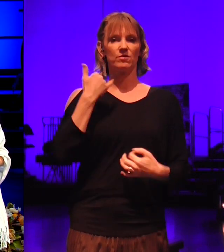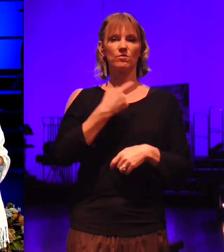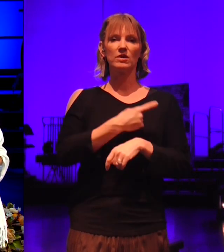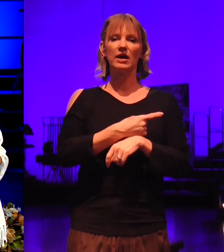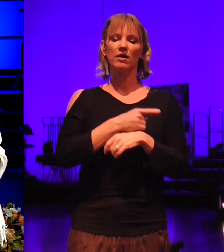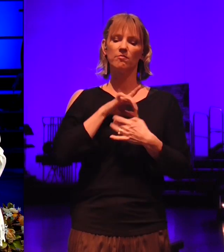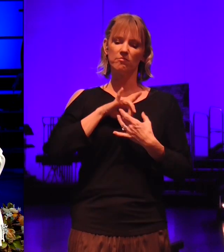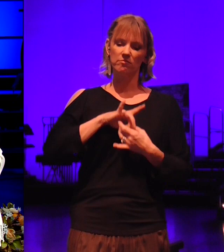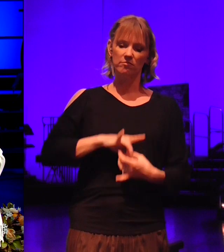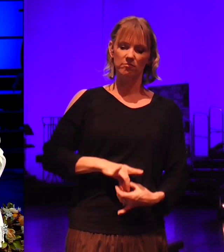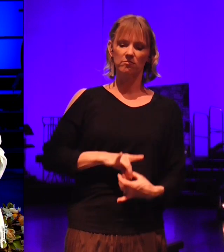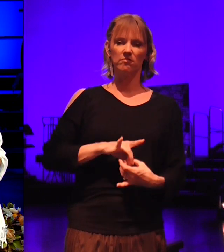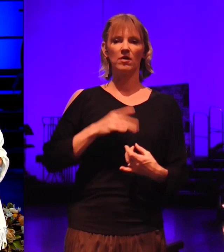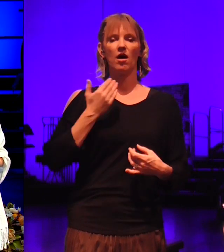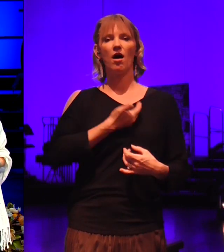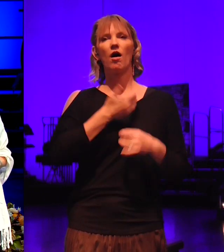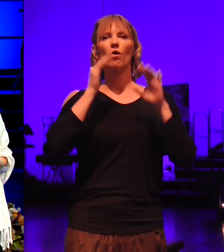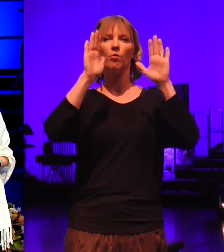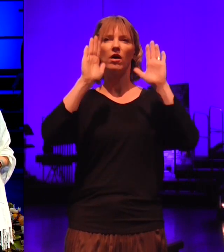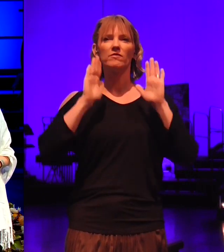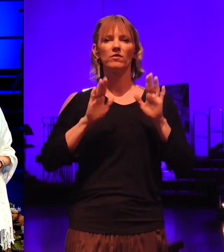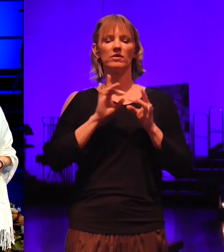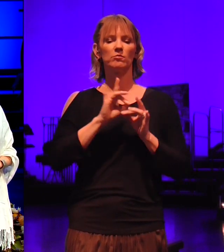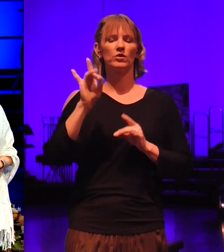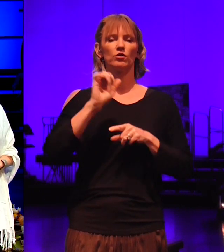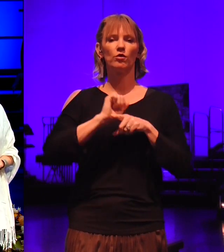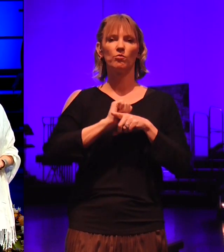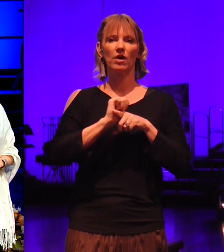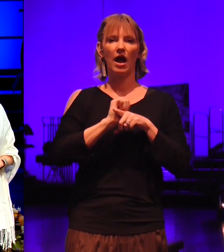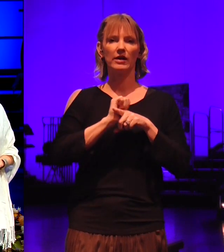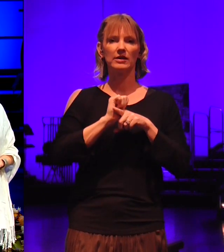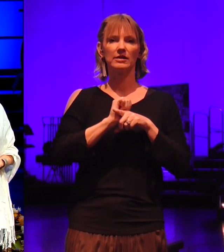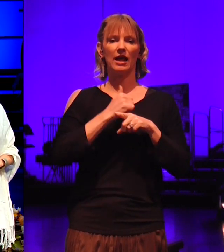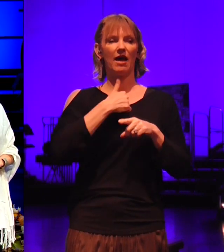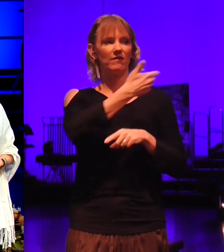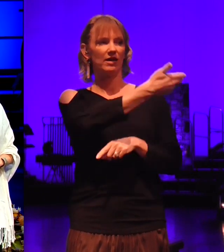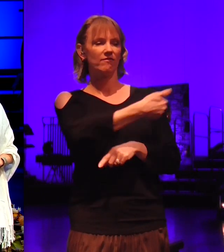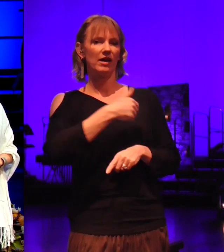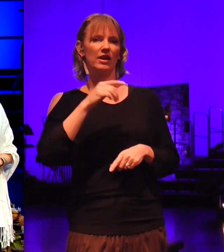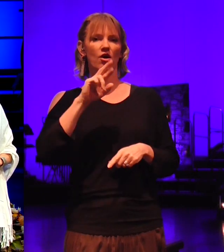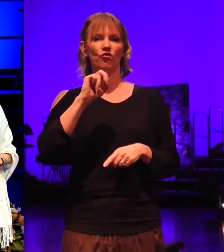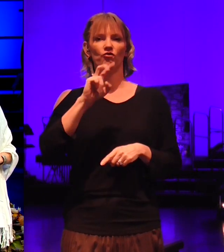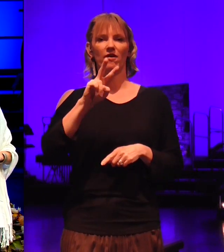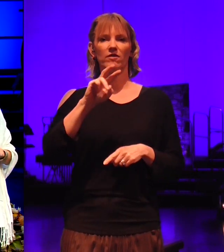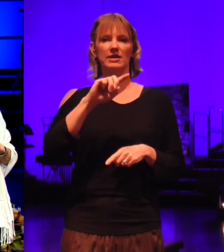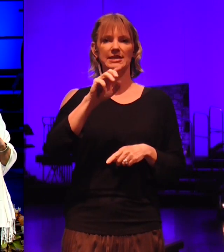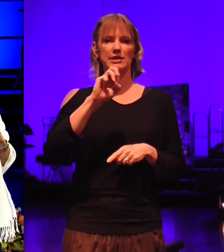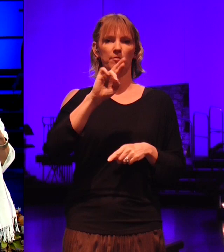wonderful spiritual practice, I invited Reverend Zamira to close our prayer.